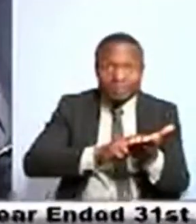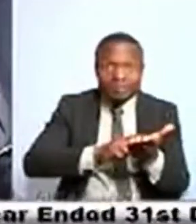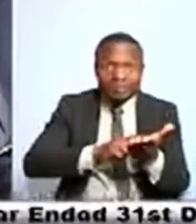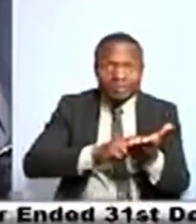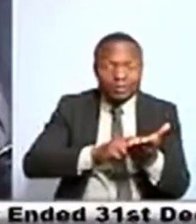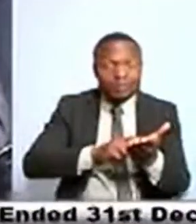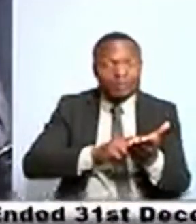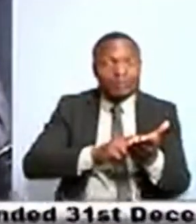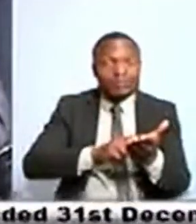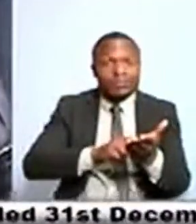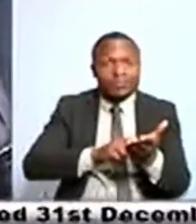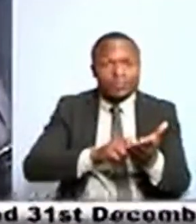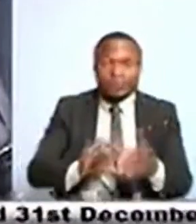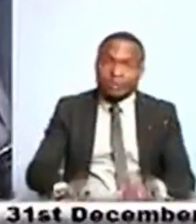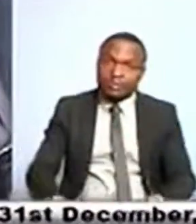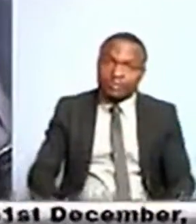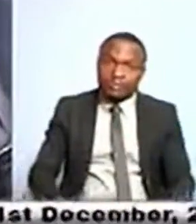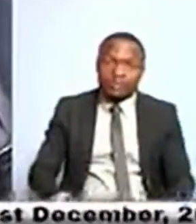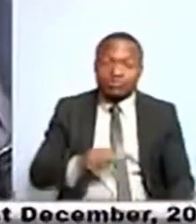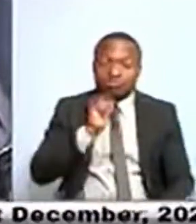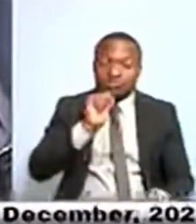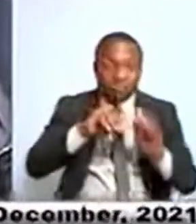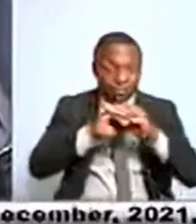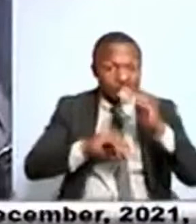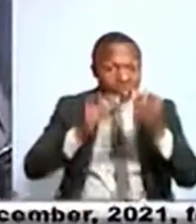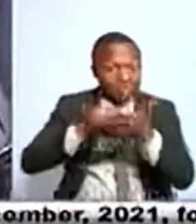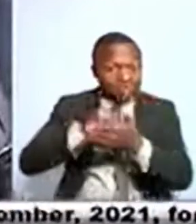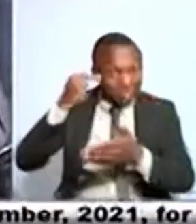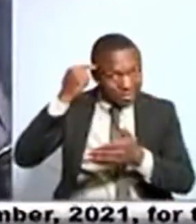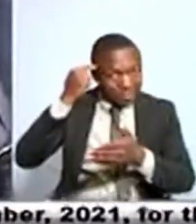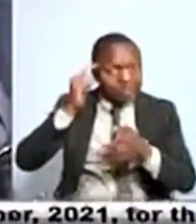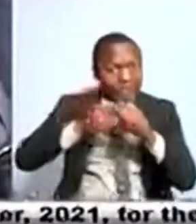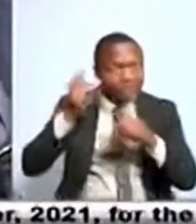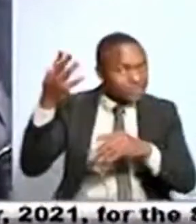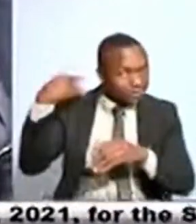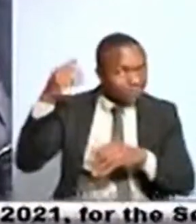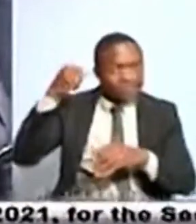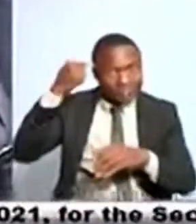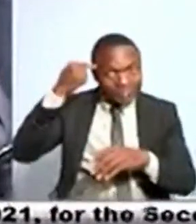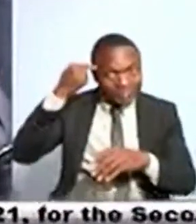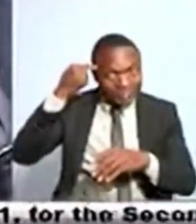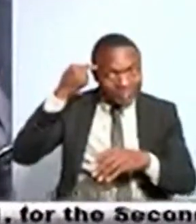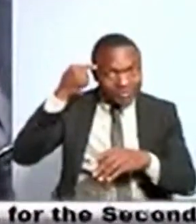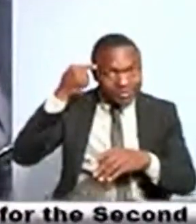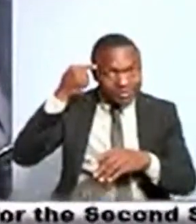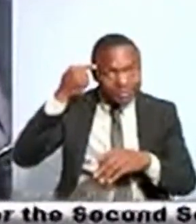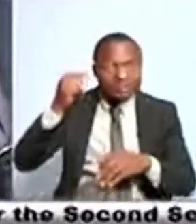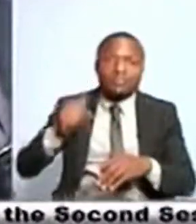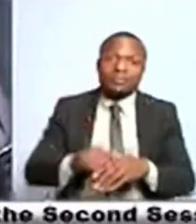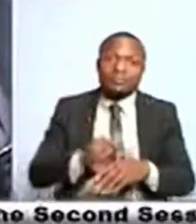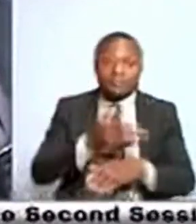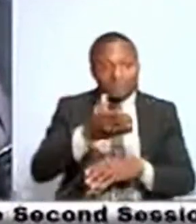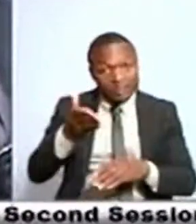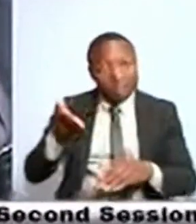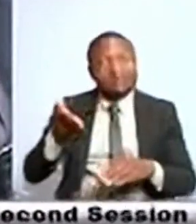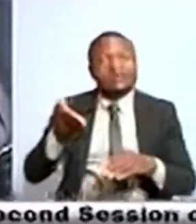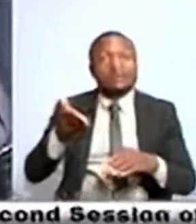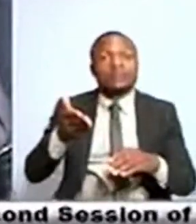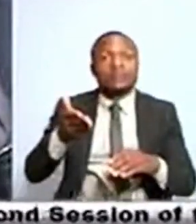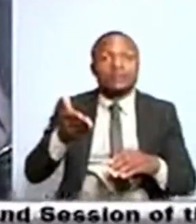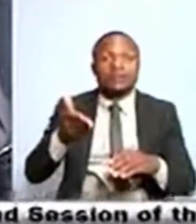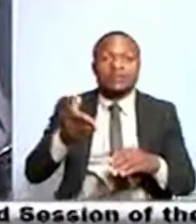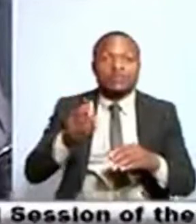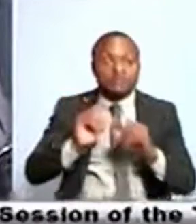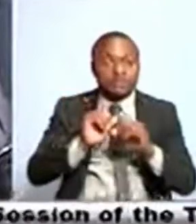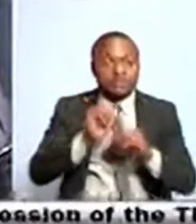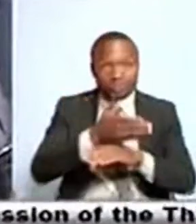revelations, though not under the new Dawn administration, but under the previous administration, it is a wake-up call to the new Dawn administration